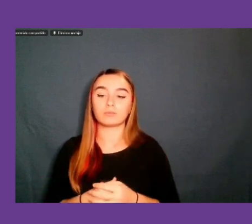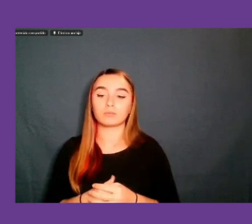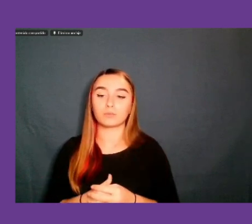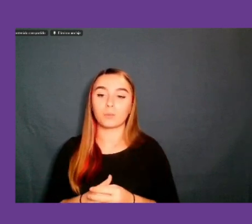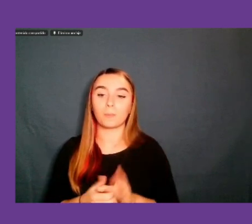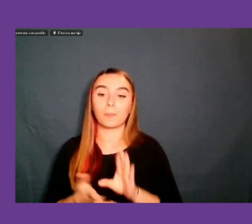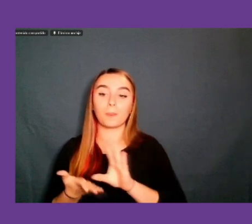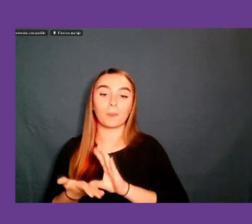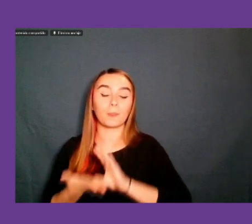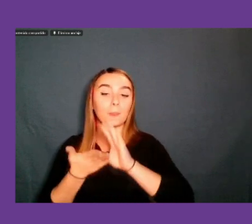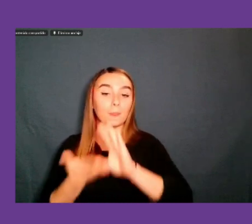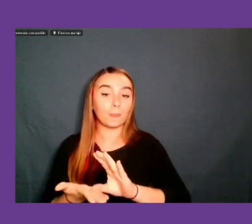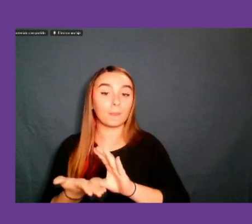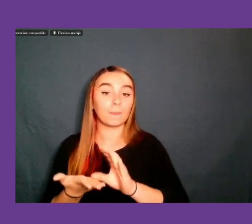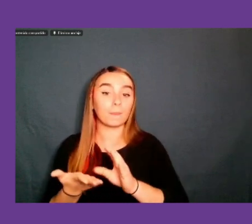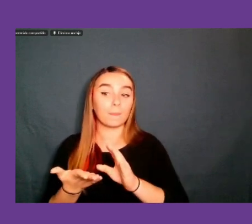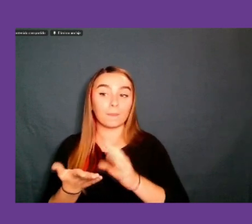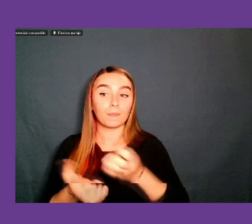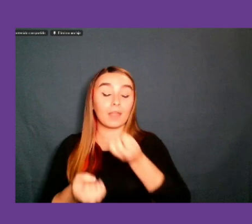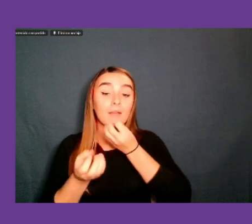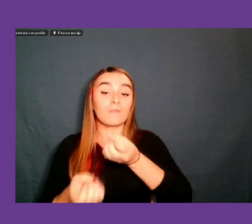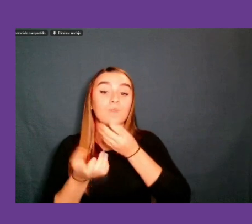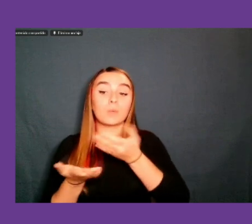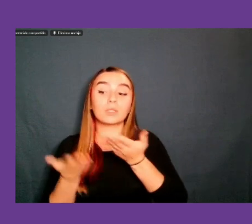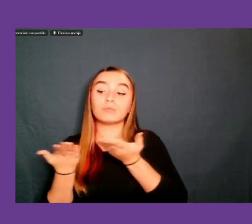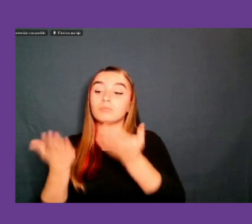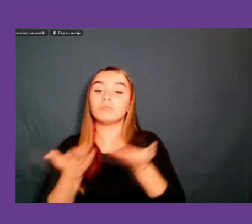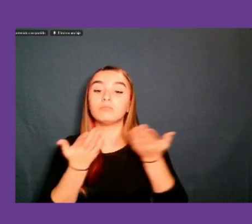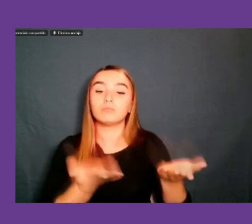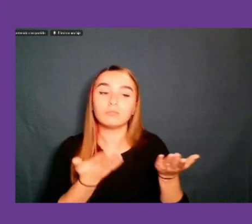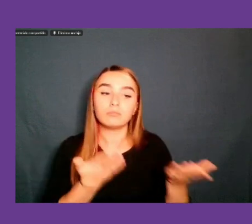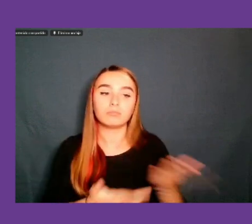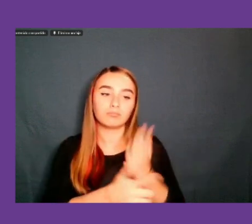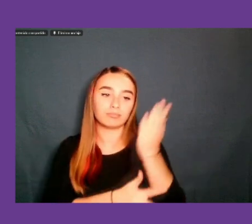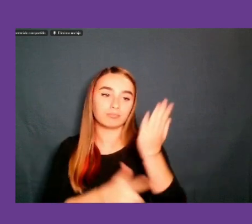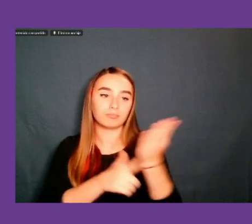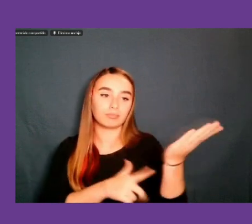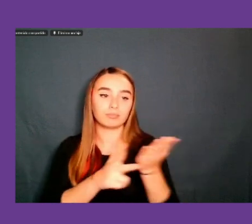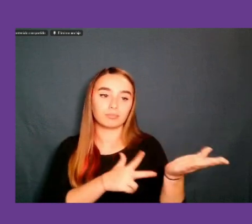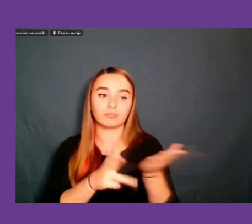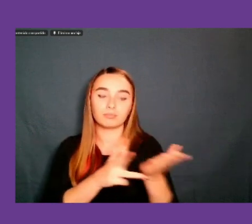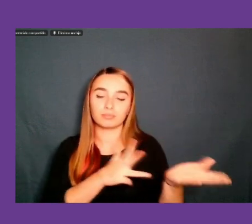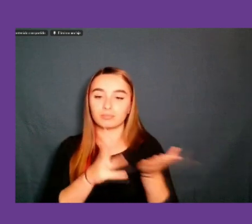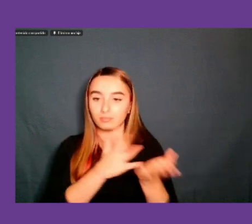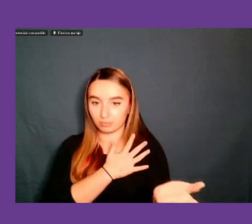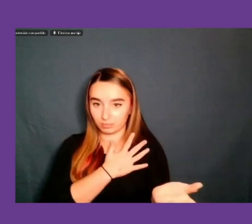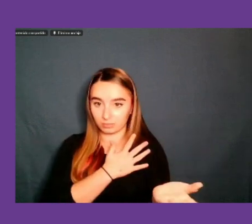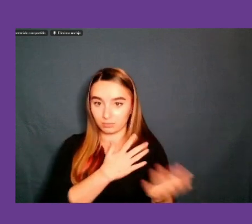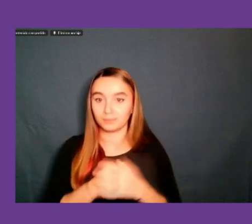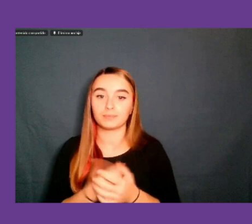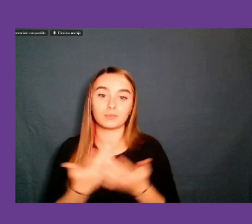multiple, the information to be provided in different modes of or different channels, so by written